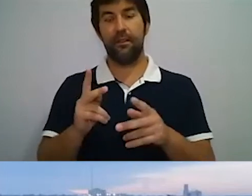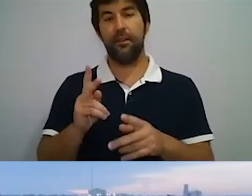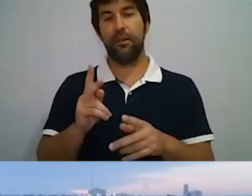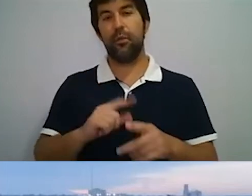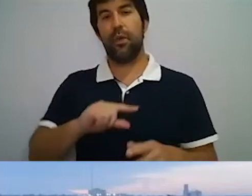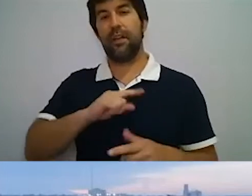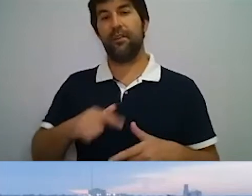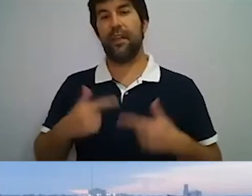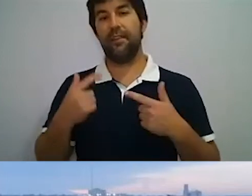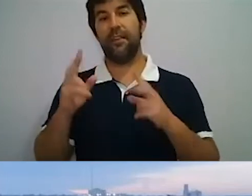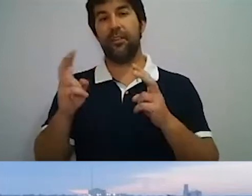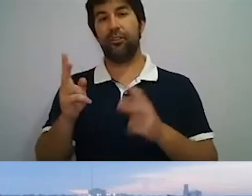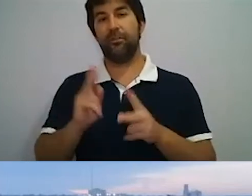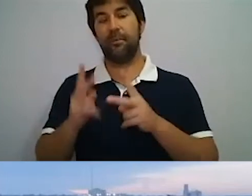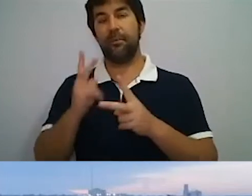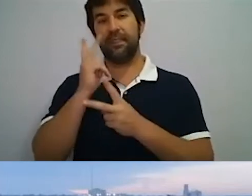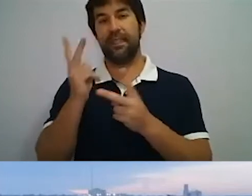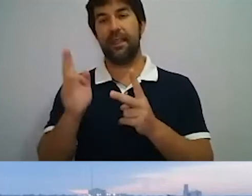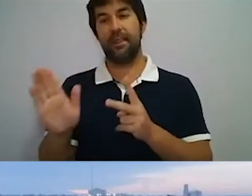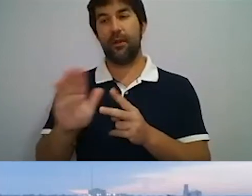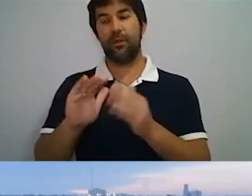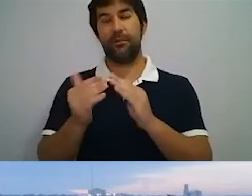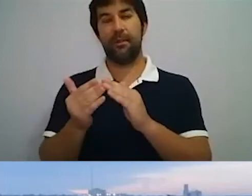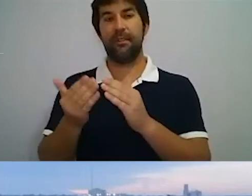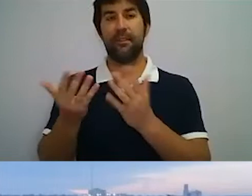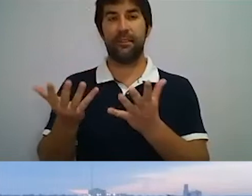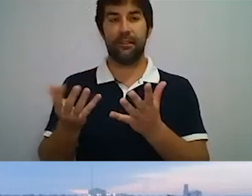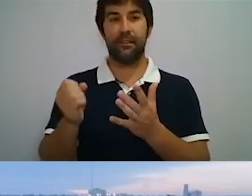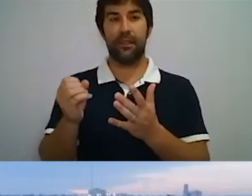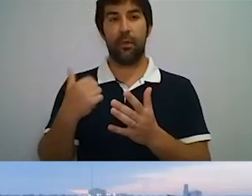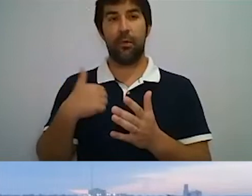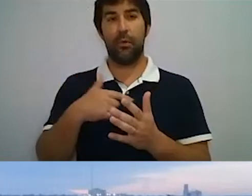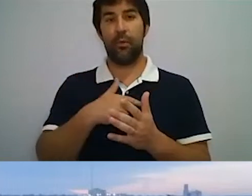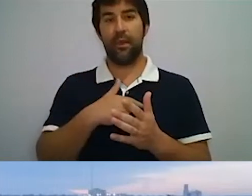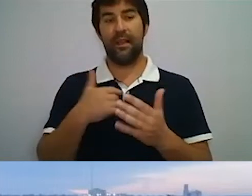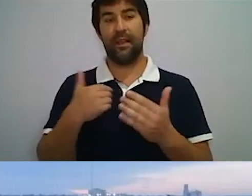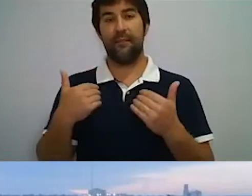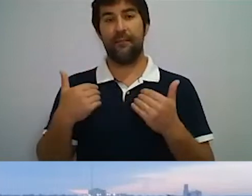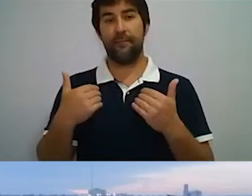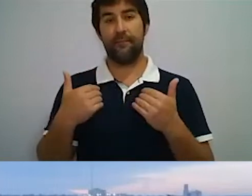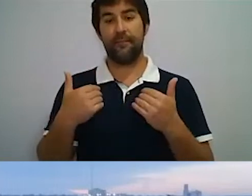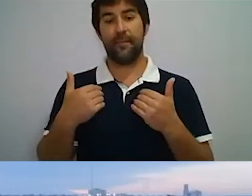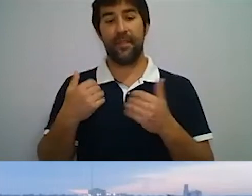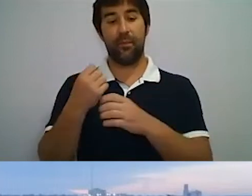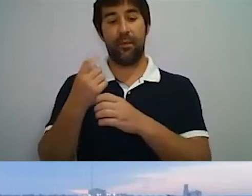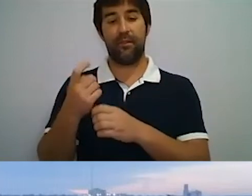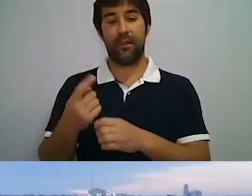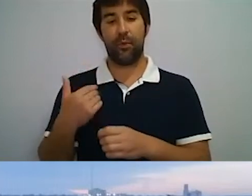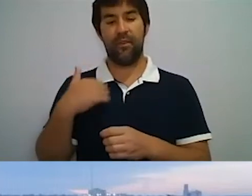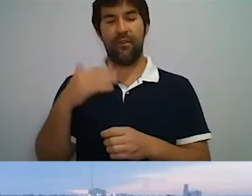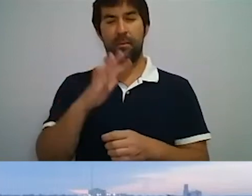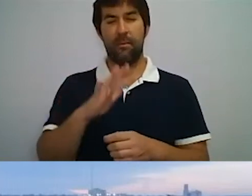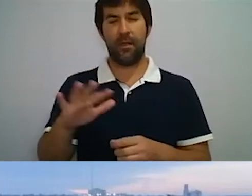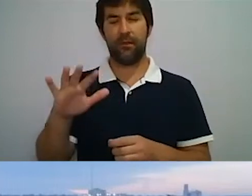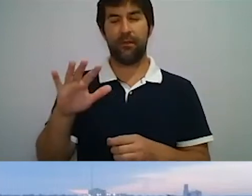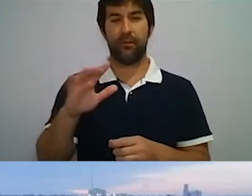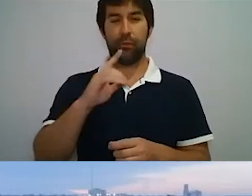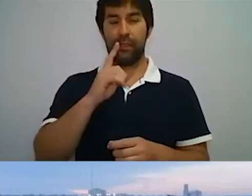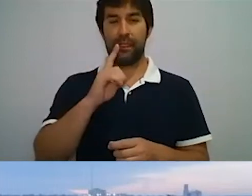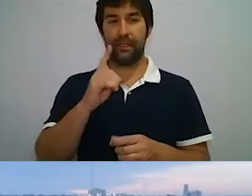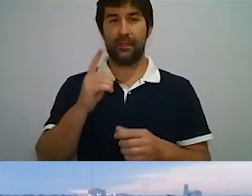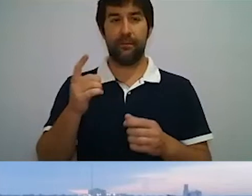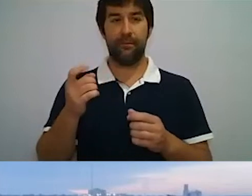The operating budget takes care of a lot of the day-to-day expenses that the city pays for. Those can be employee salaries and